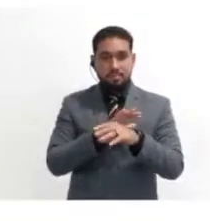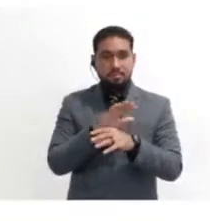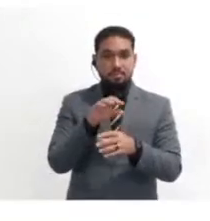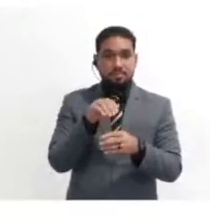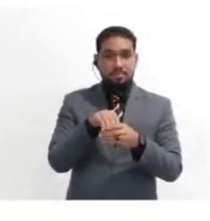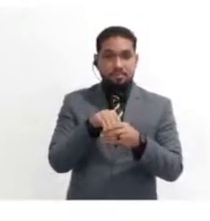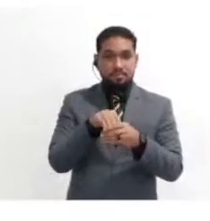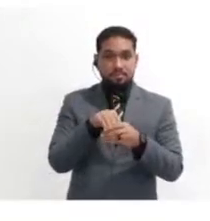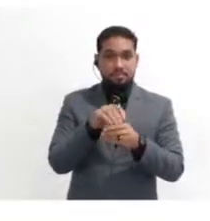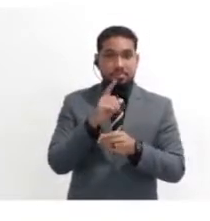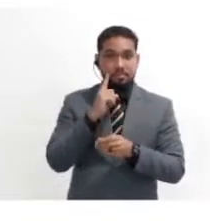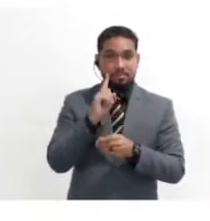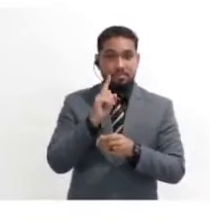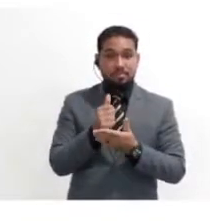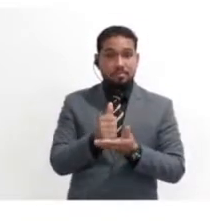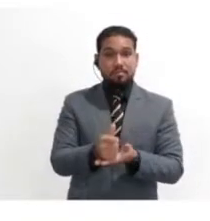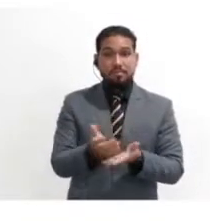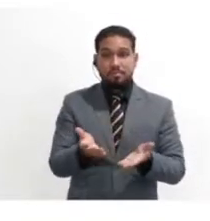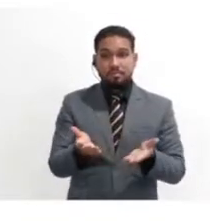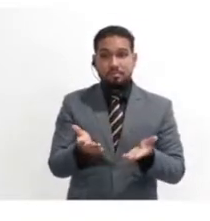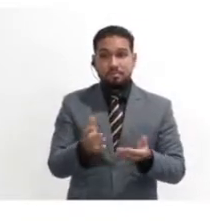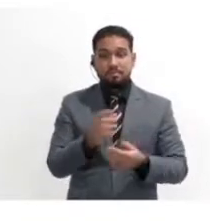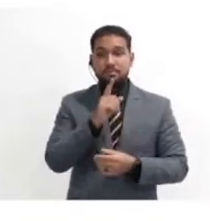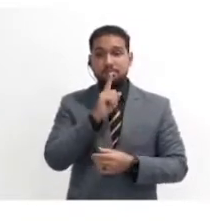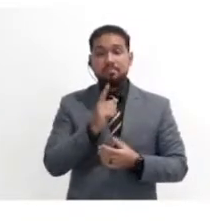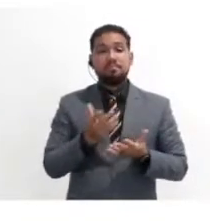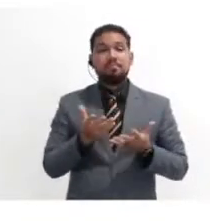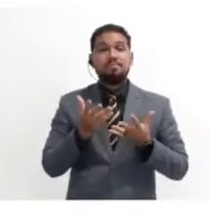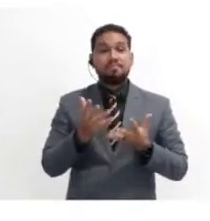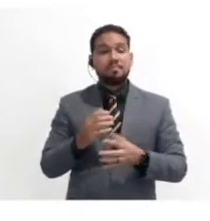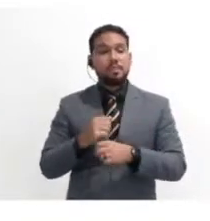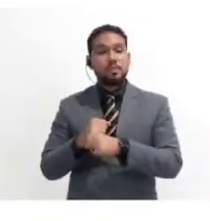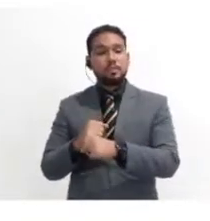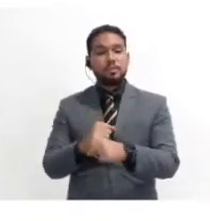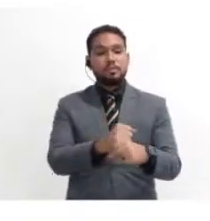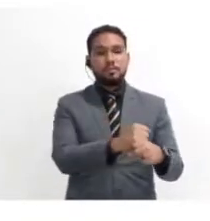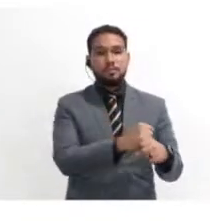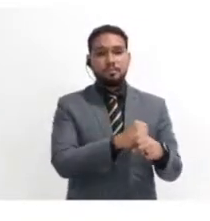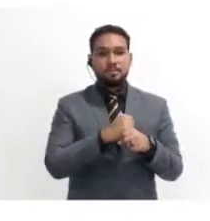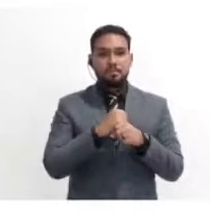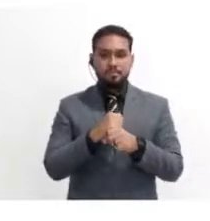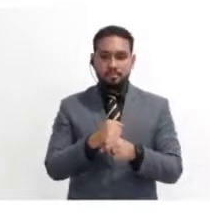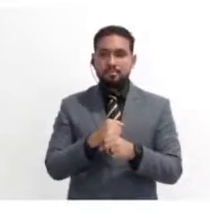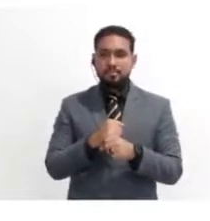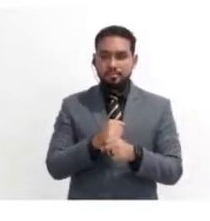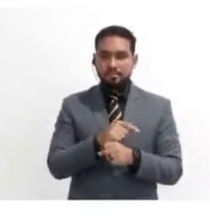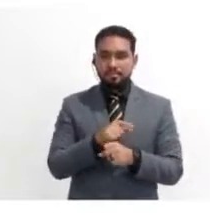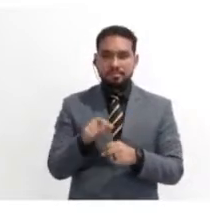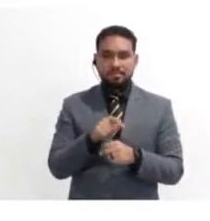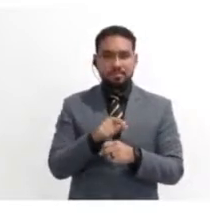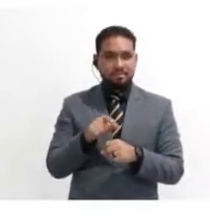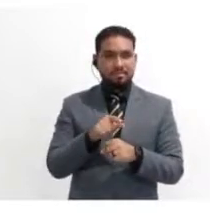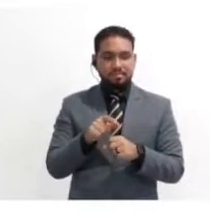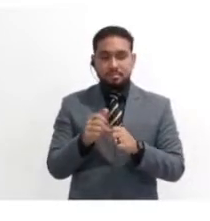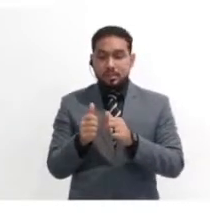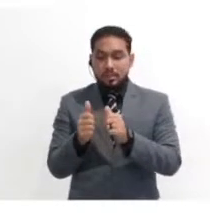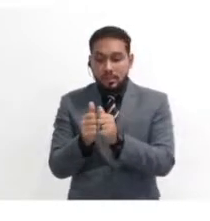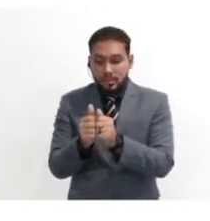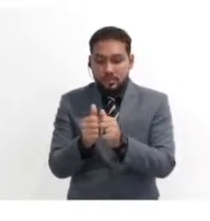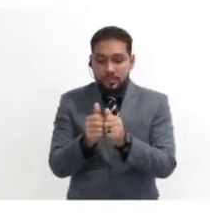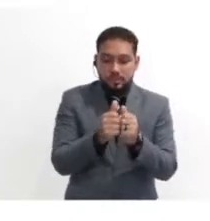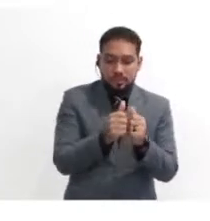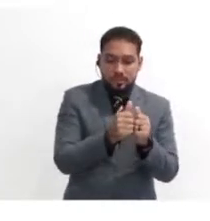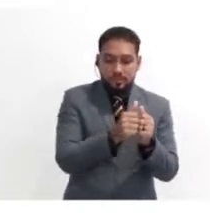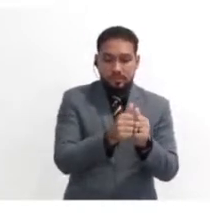one functional area from another functional area. And so we'll provide what we call compartmental